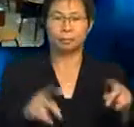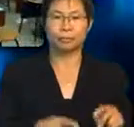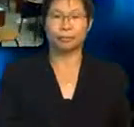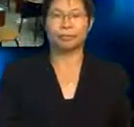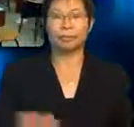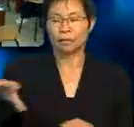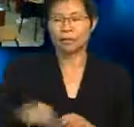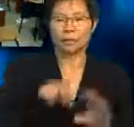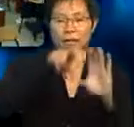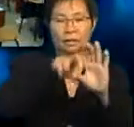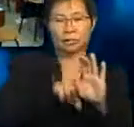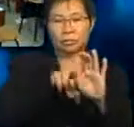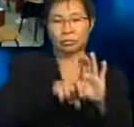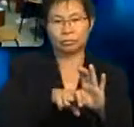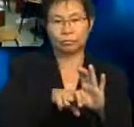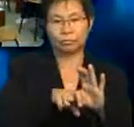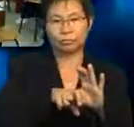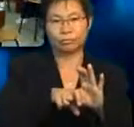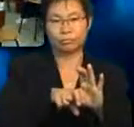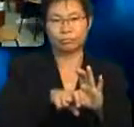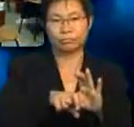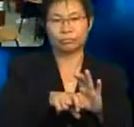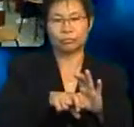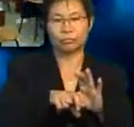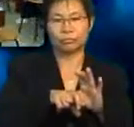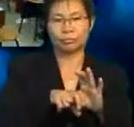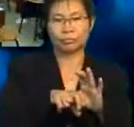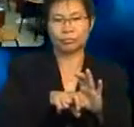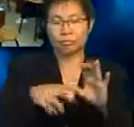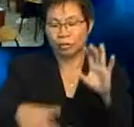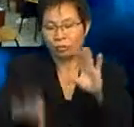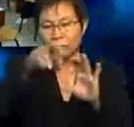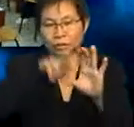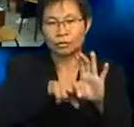okay? Take your stool. Find a stool.